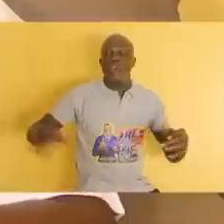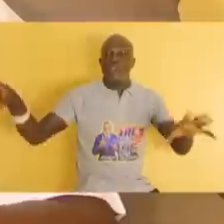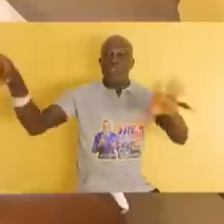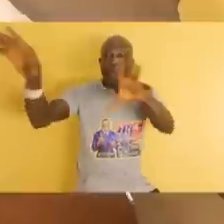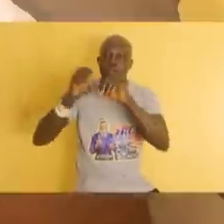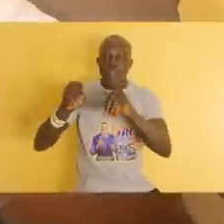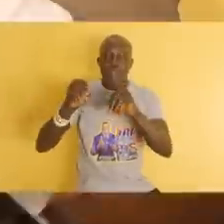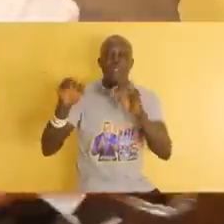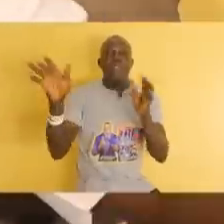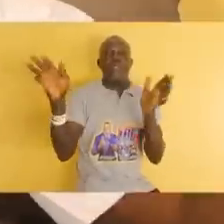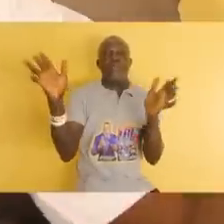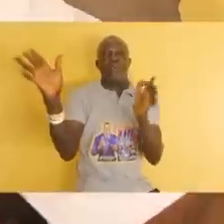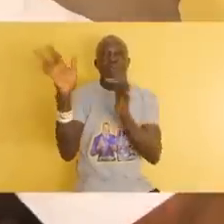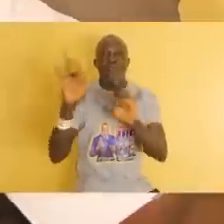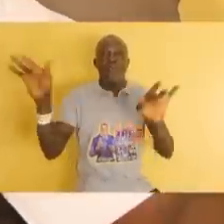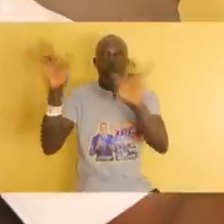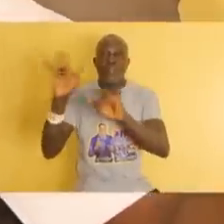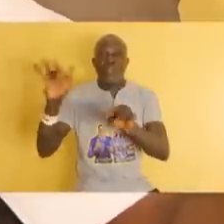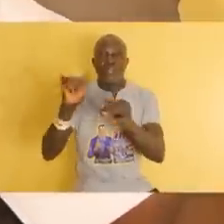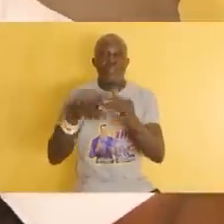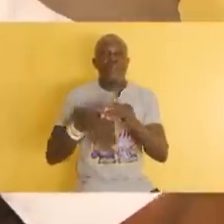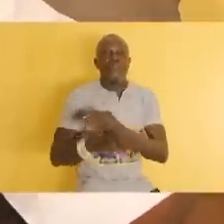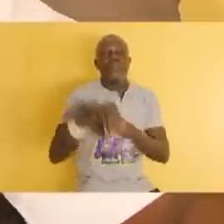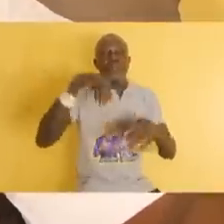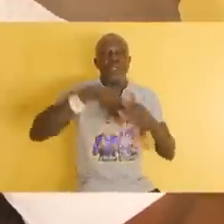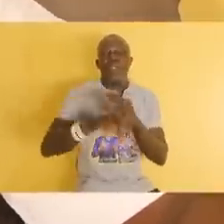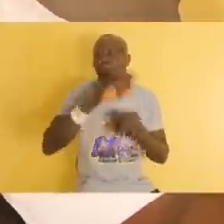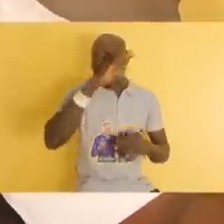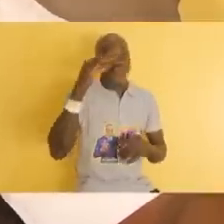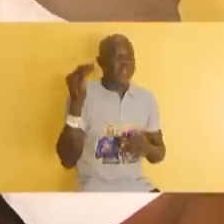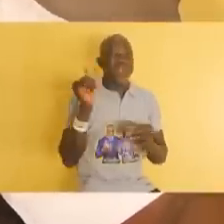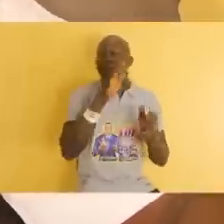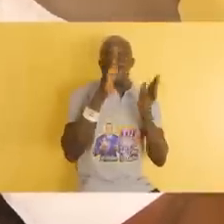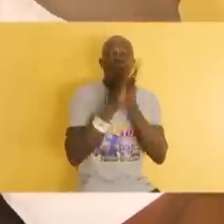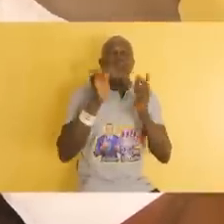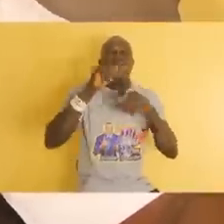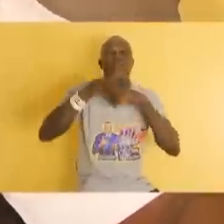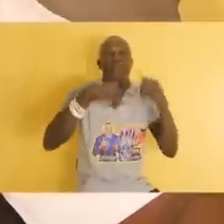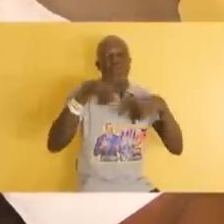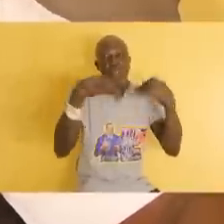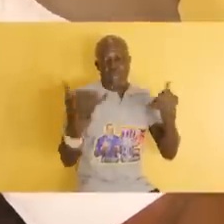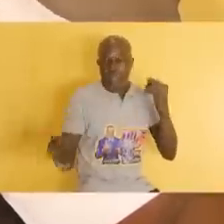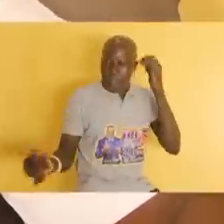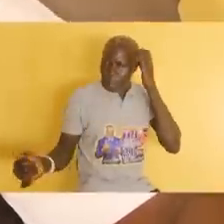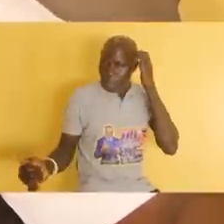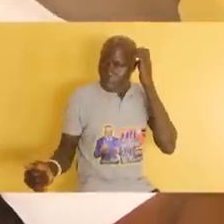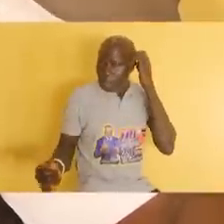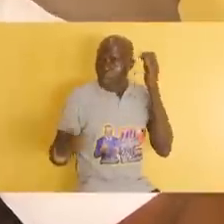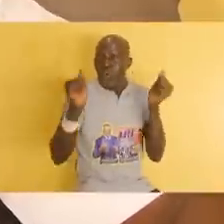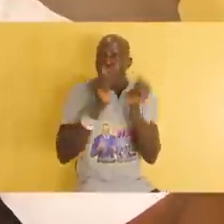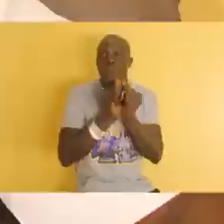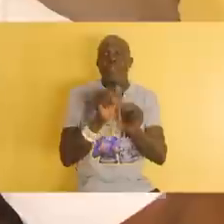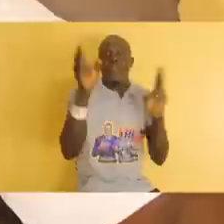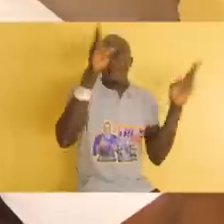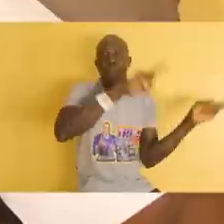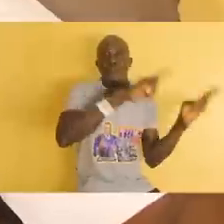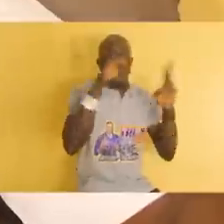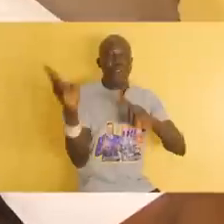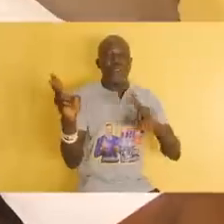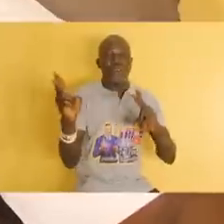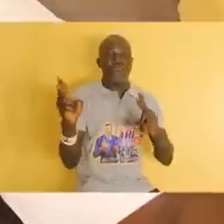ba. Amen. Where at the all going fast and prayer. But is so alive.